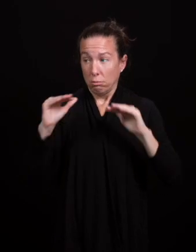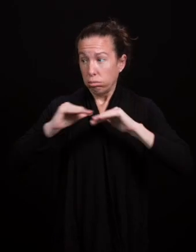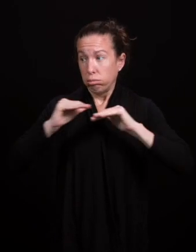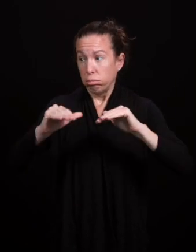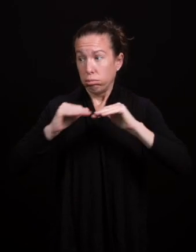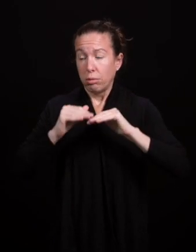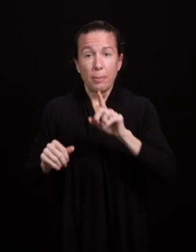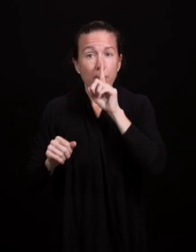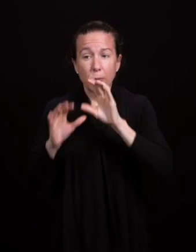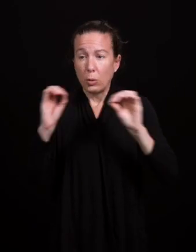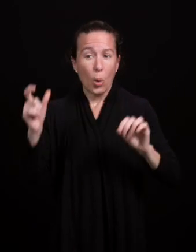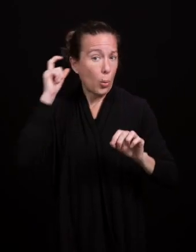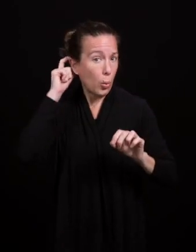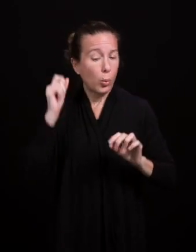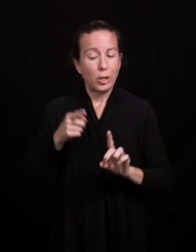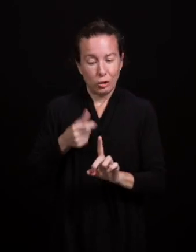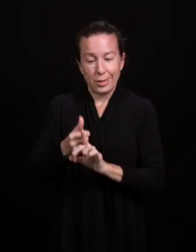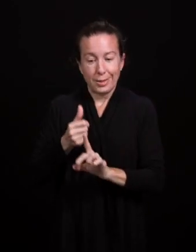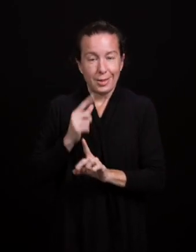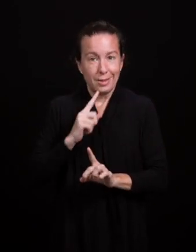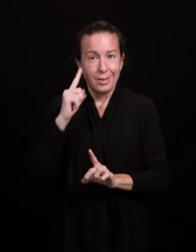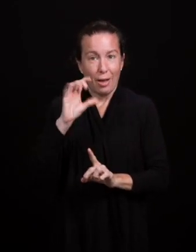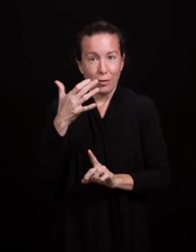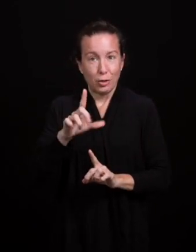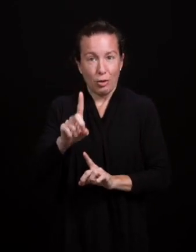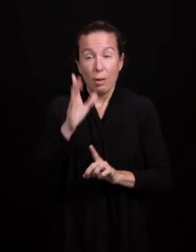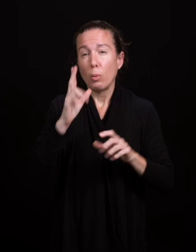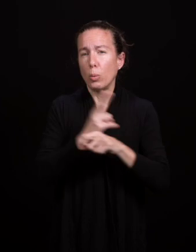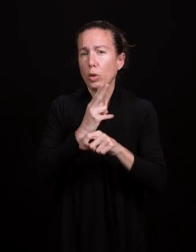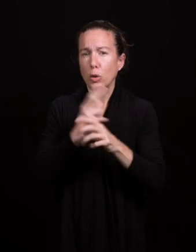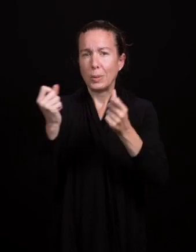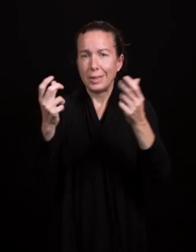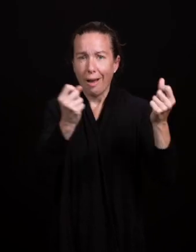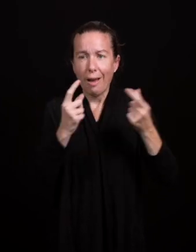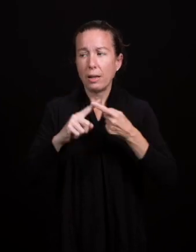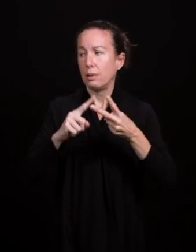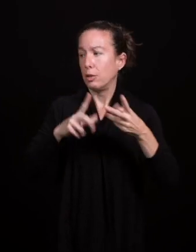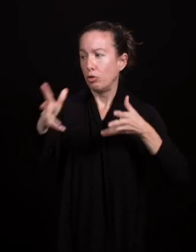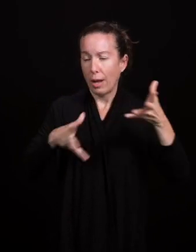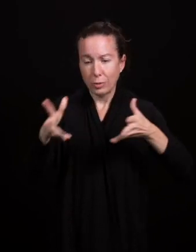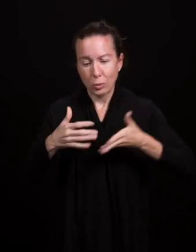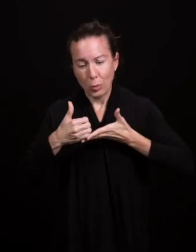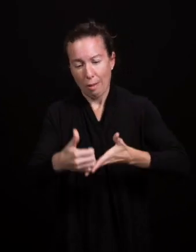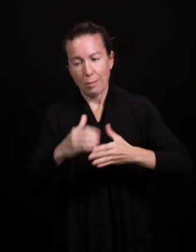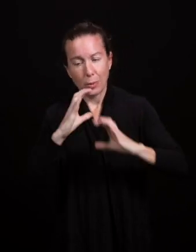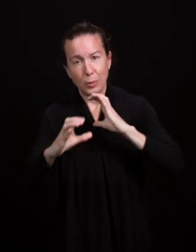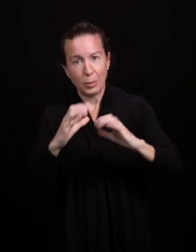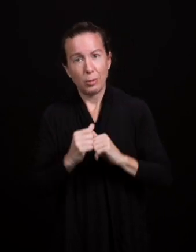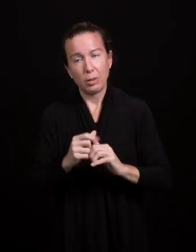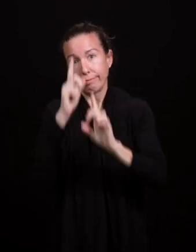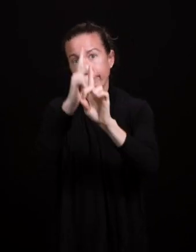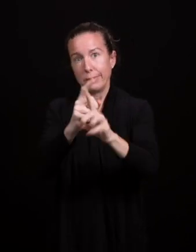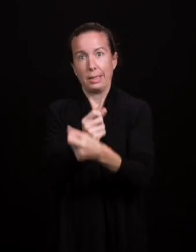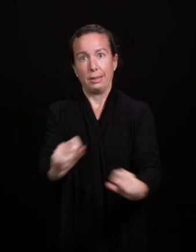she's unaided, where she's profoundly deaf. And so we utilize ASL and gestures to communicate with her to make sure that she's